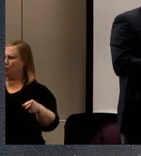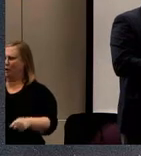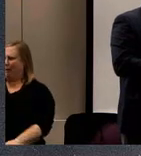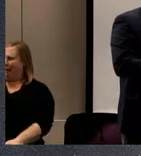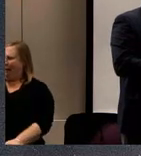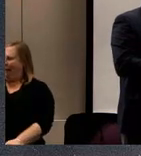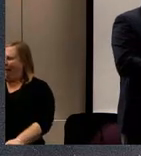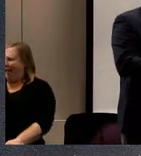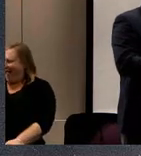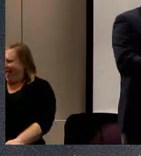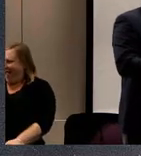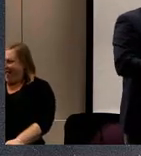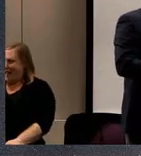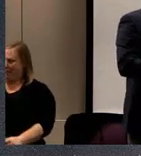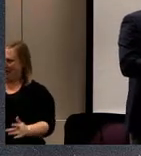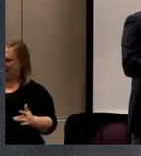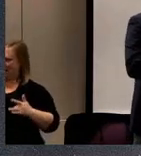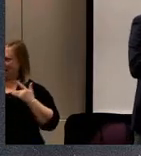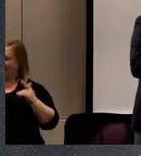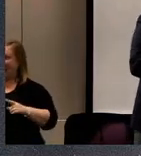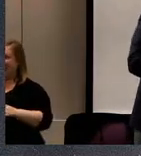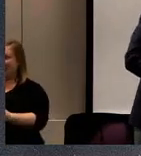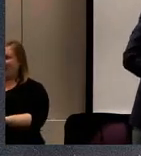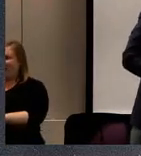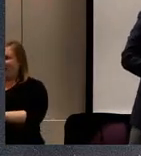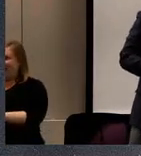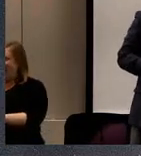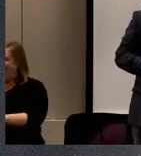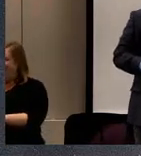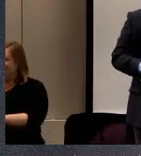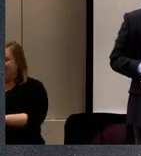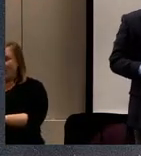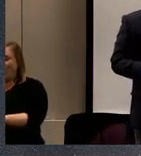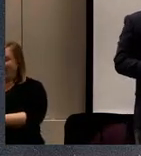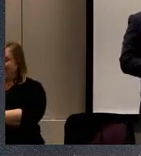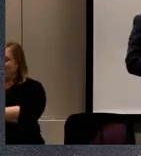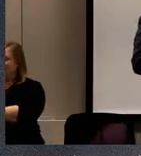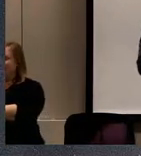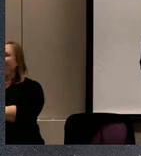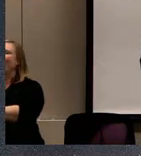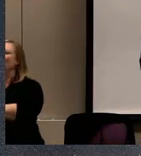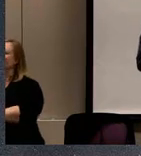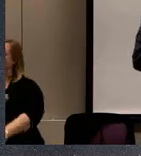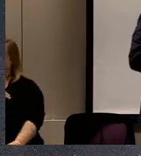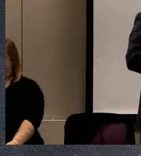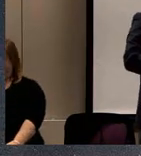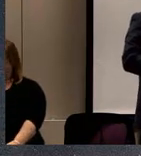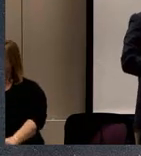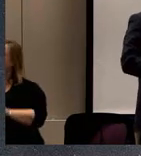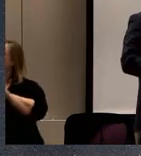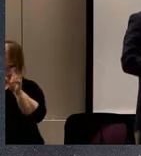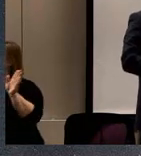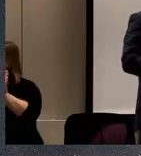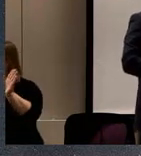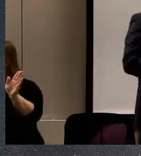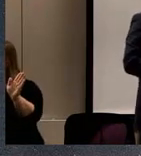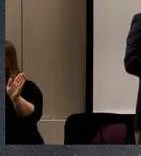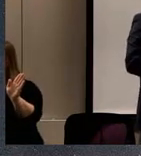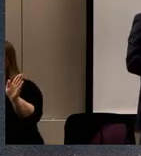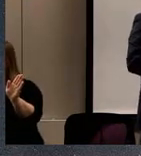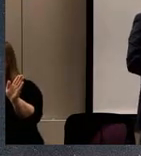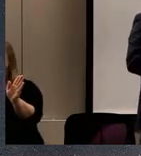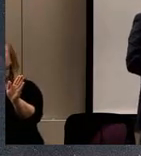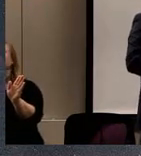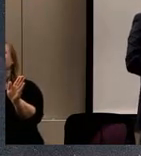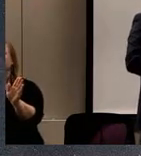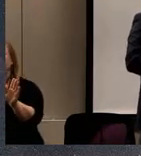telling him, I'm almost excited if I get a flat tire every year, because then I'm like, oh, I used my membership this year, all right. And then he reminded me of